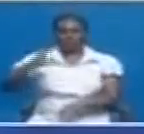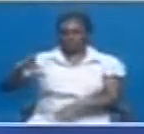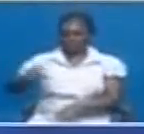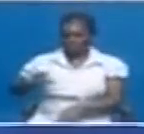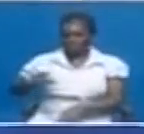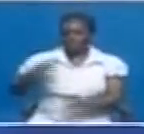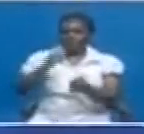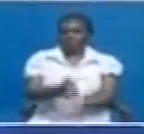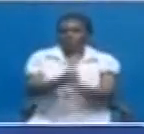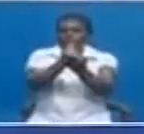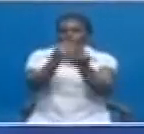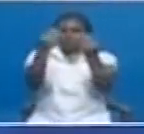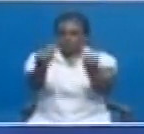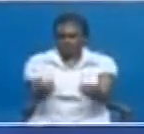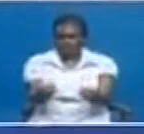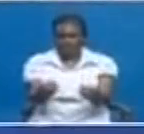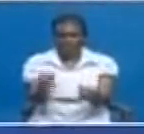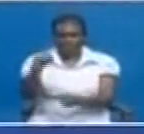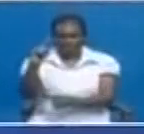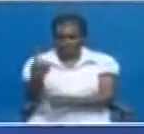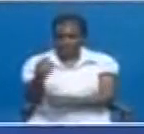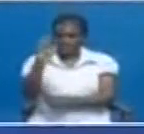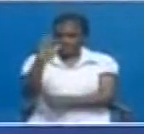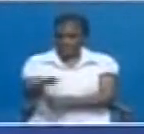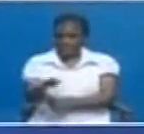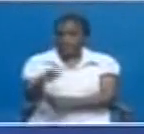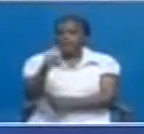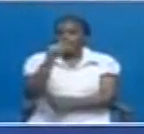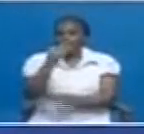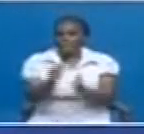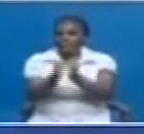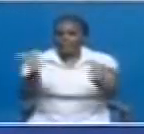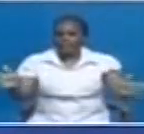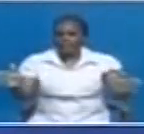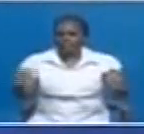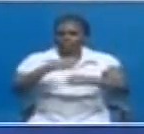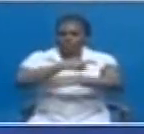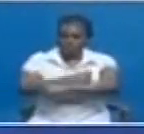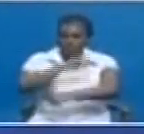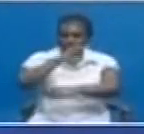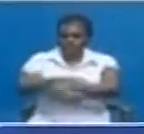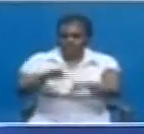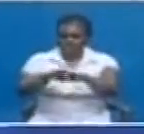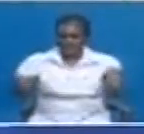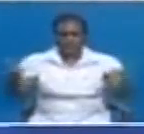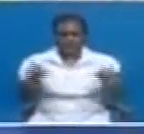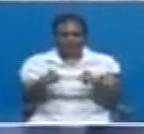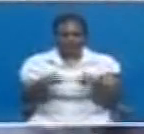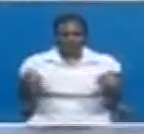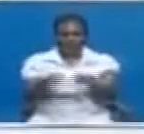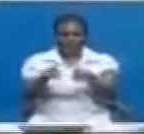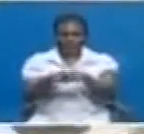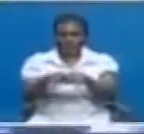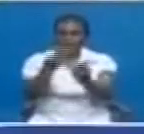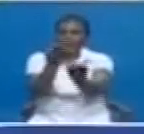to swing into action, igniting the first step in what will see public schools now acquire authentic title deeds. We have also come here